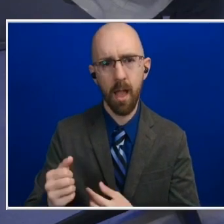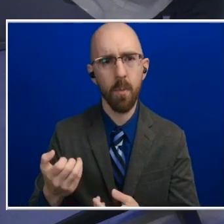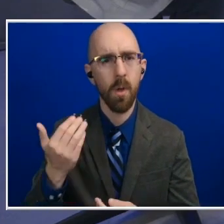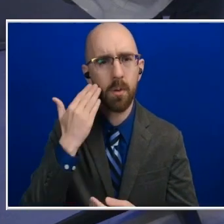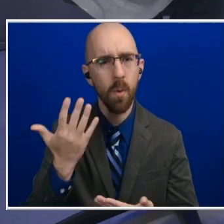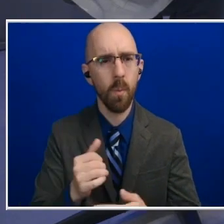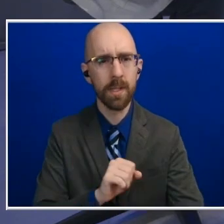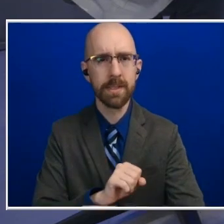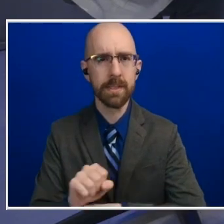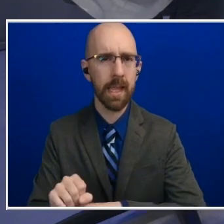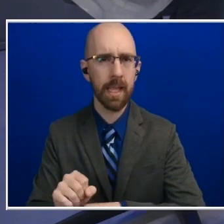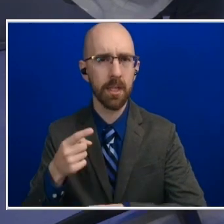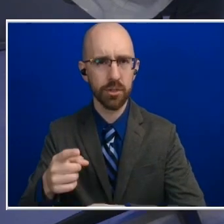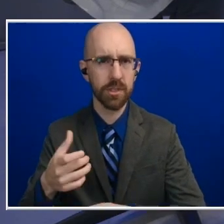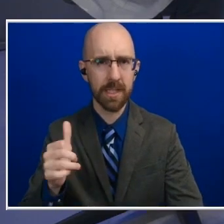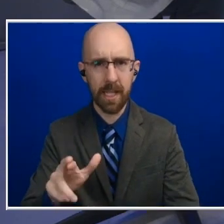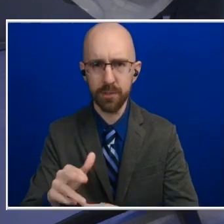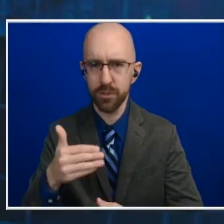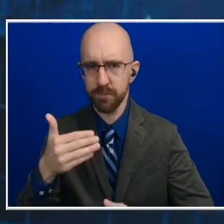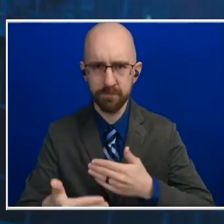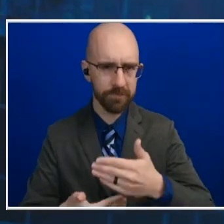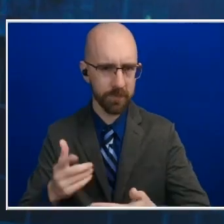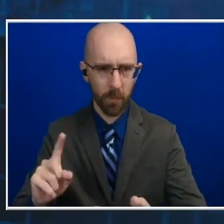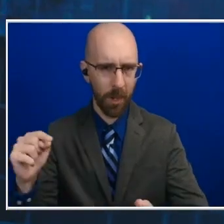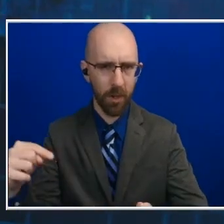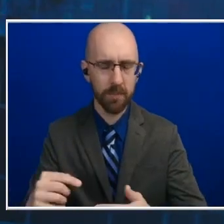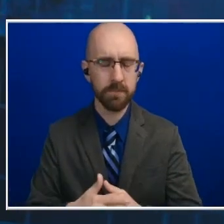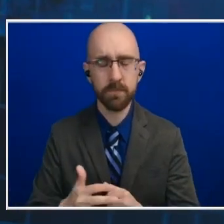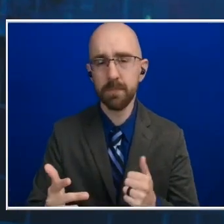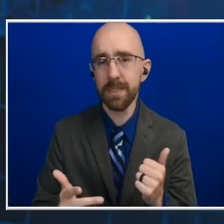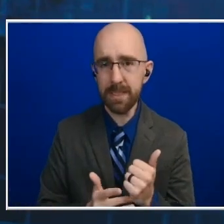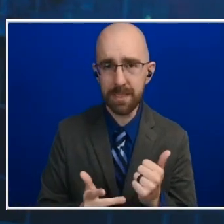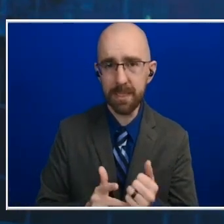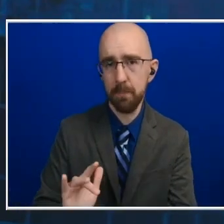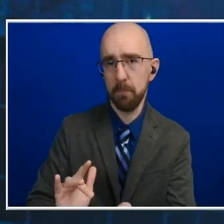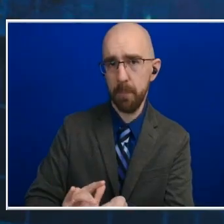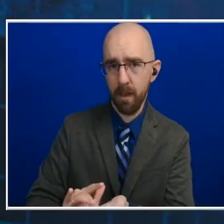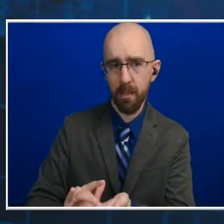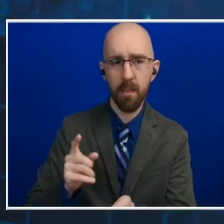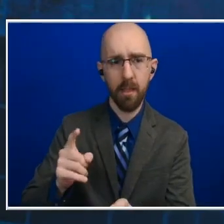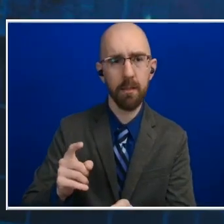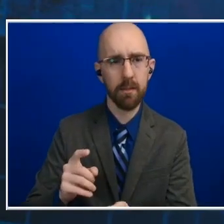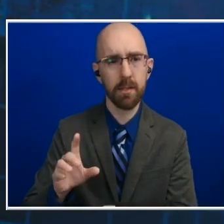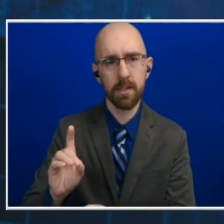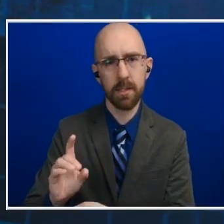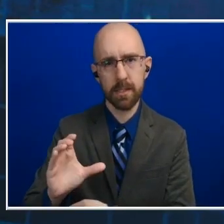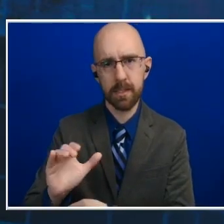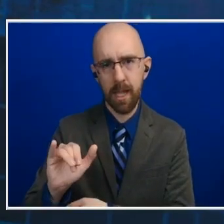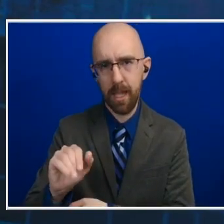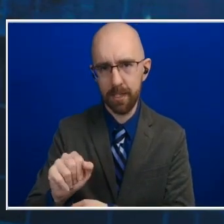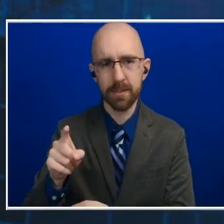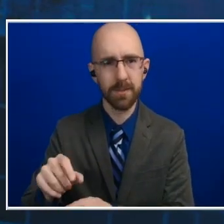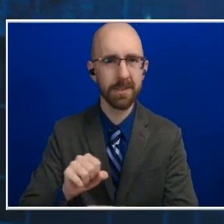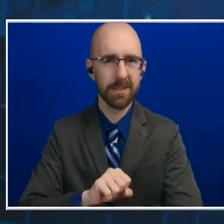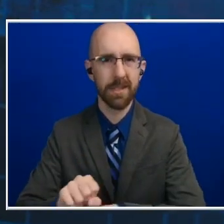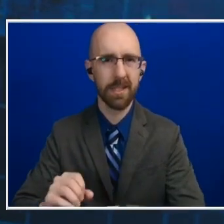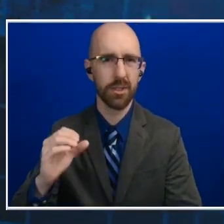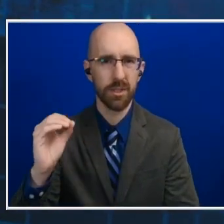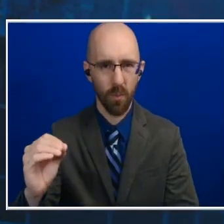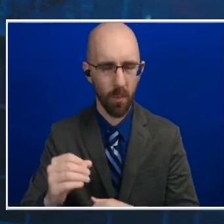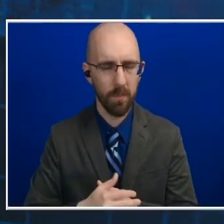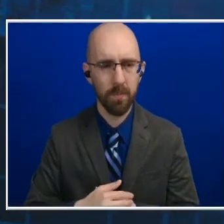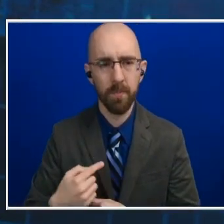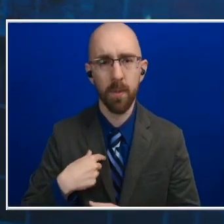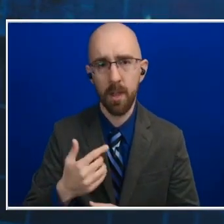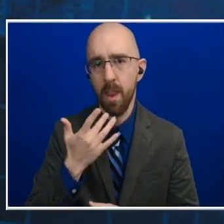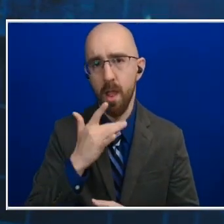was at. So technically, medically, it was DCIS, so stage 0. I was lucky enough to